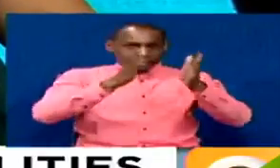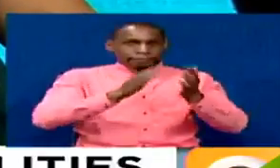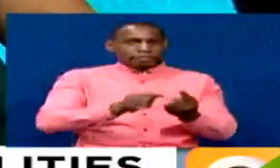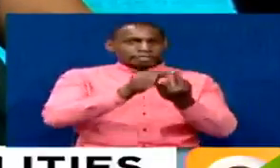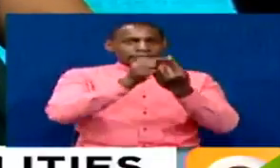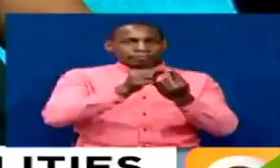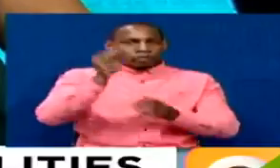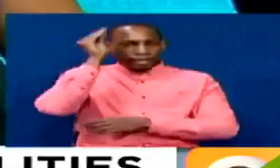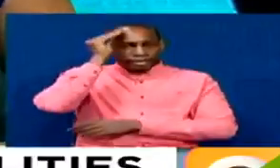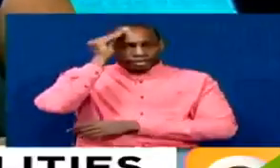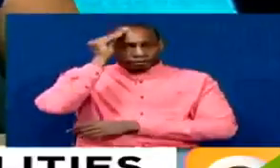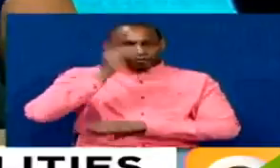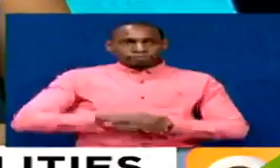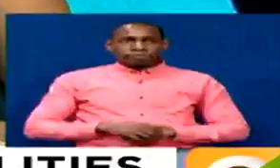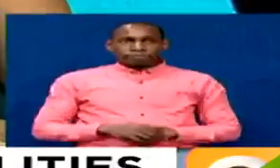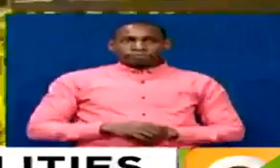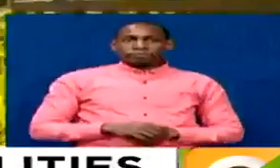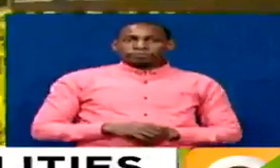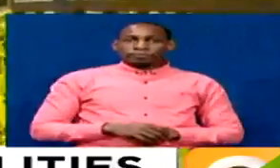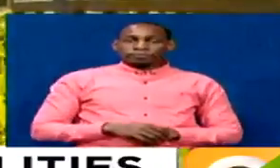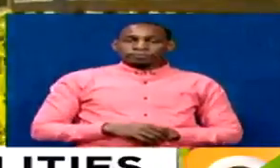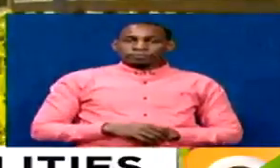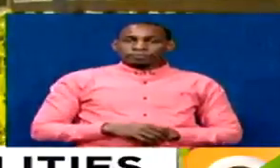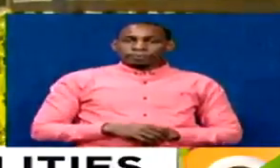on special education.